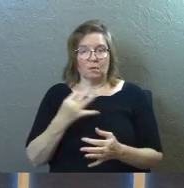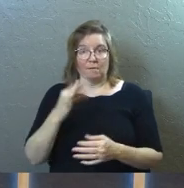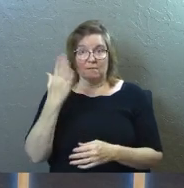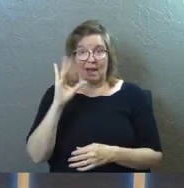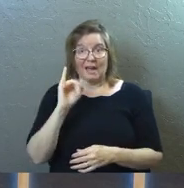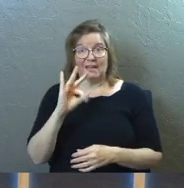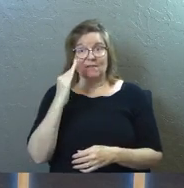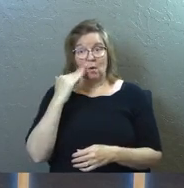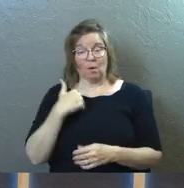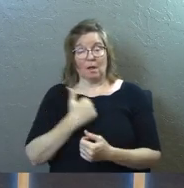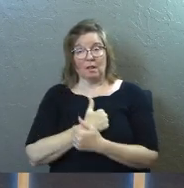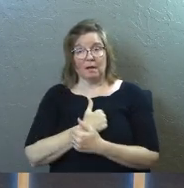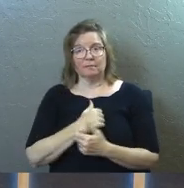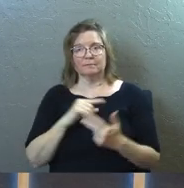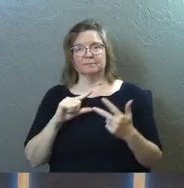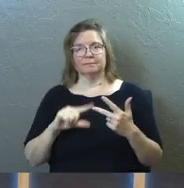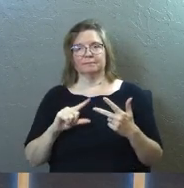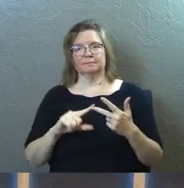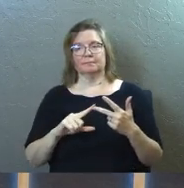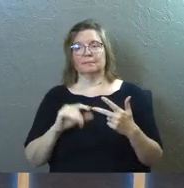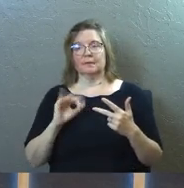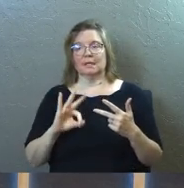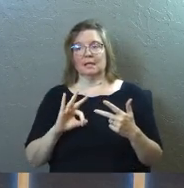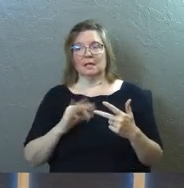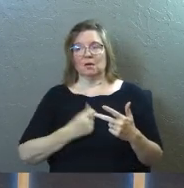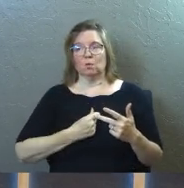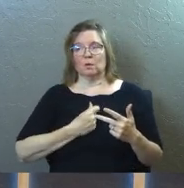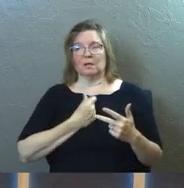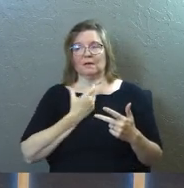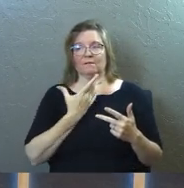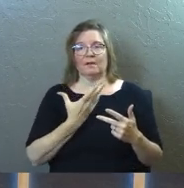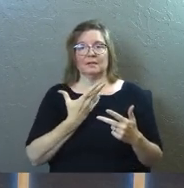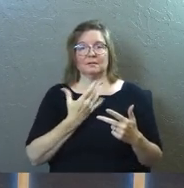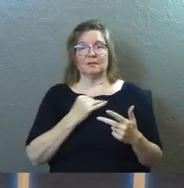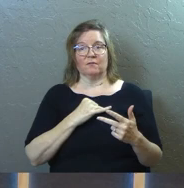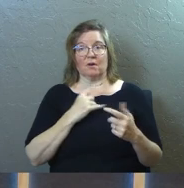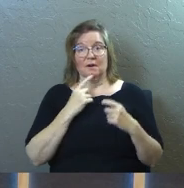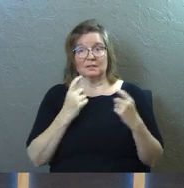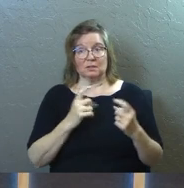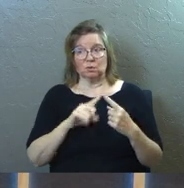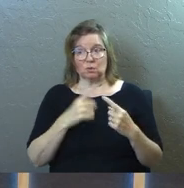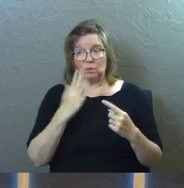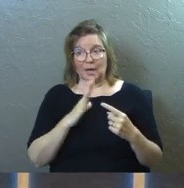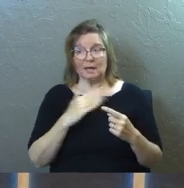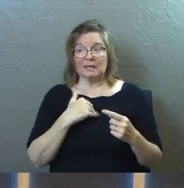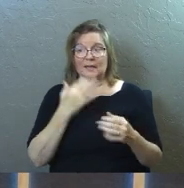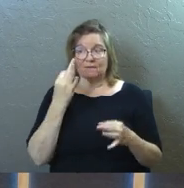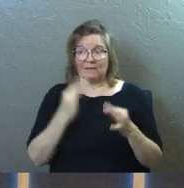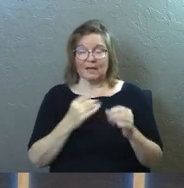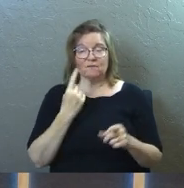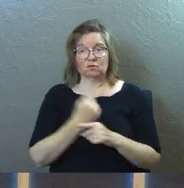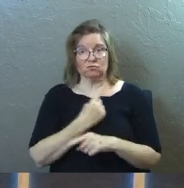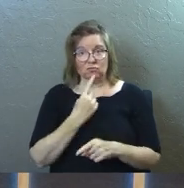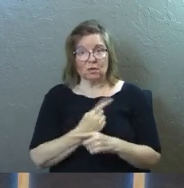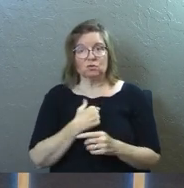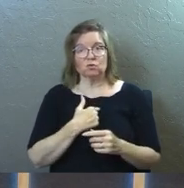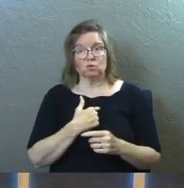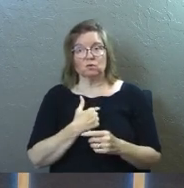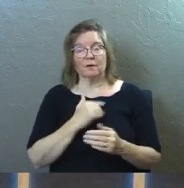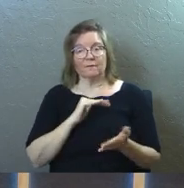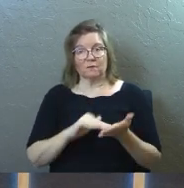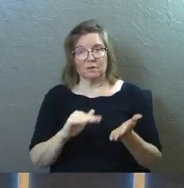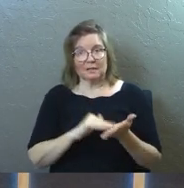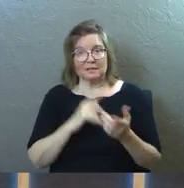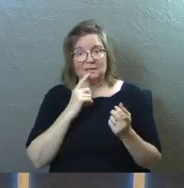Next, if we confess our sins to God, he is faithful and just to forgive us of our sins. So I get love and I get forgiveness. And then finally, I get to